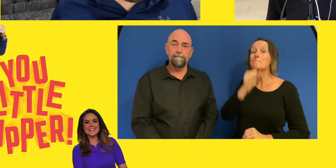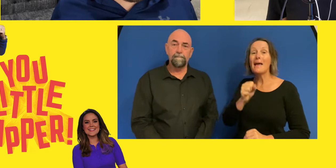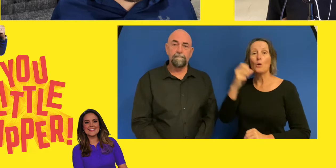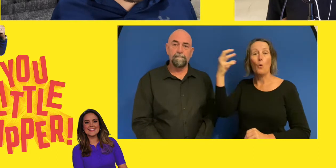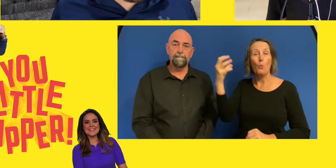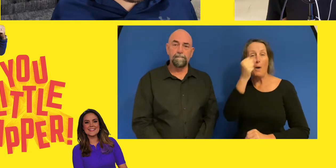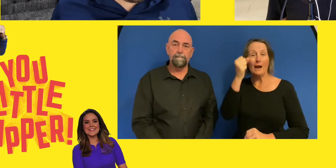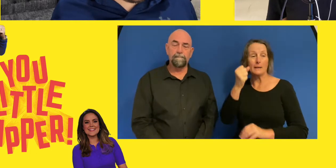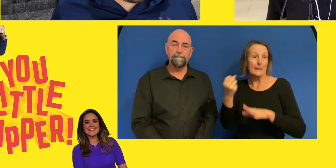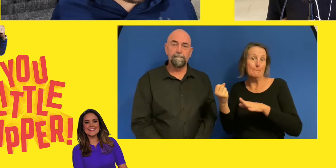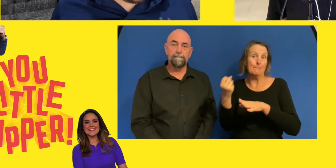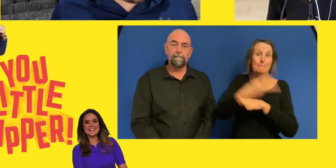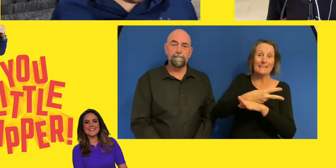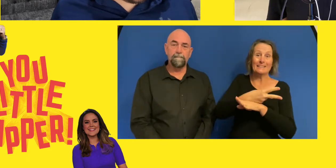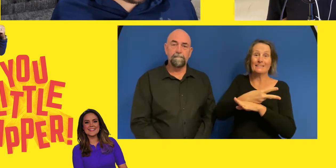won by